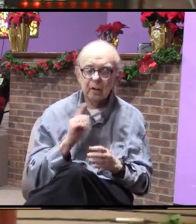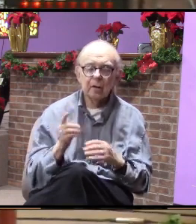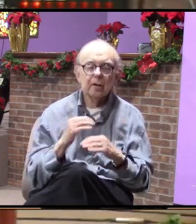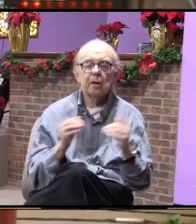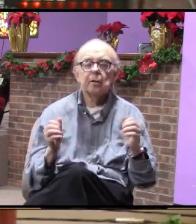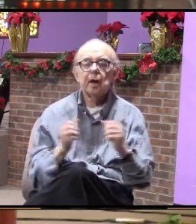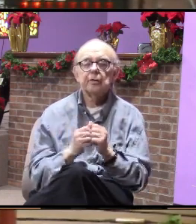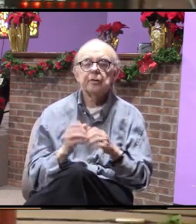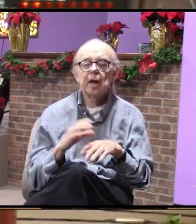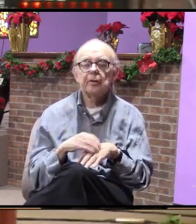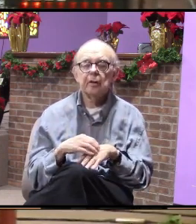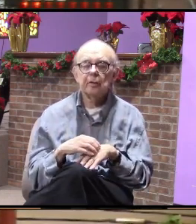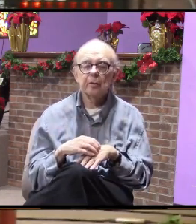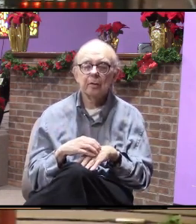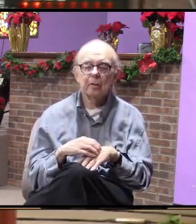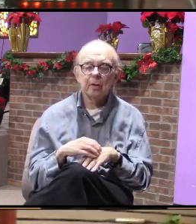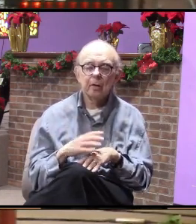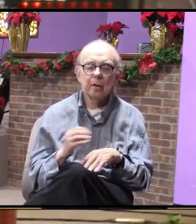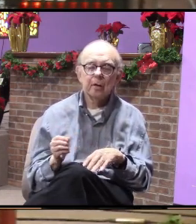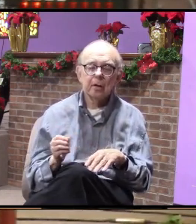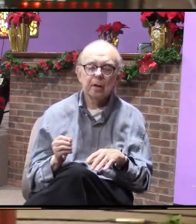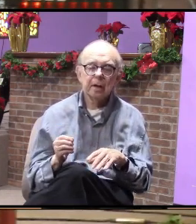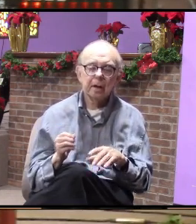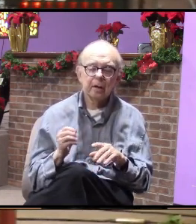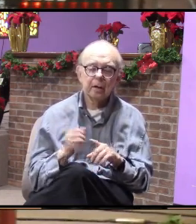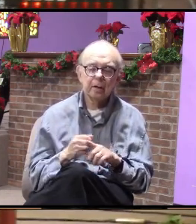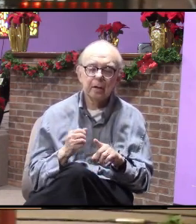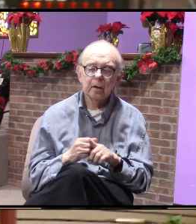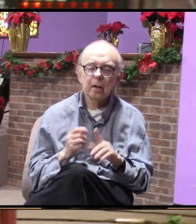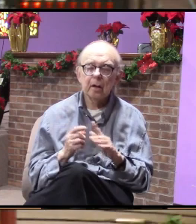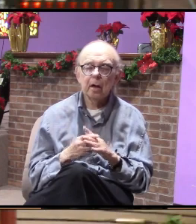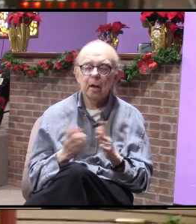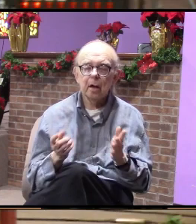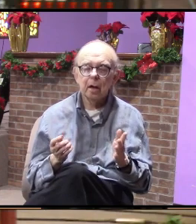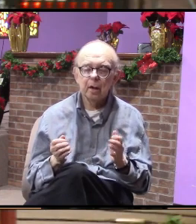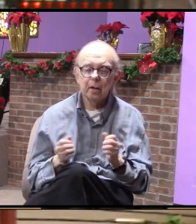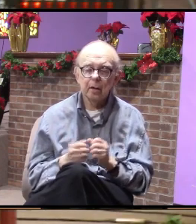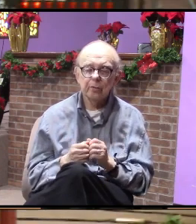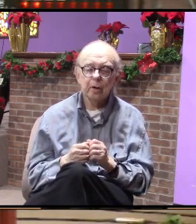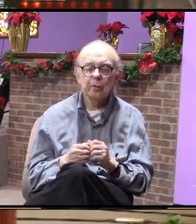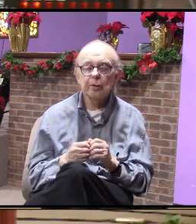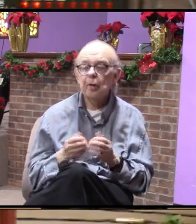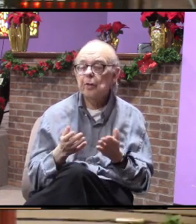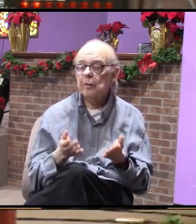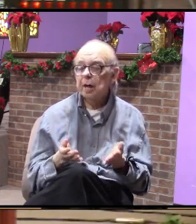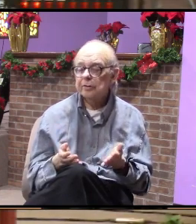and the earth in that cadence to start with the rest.